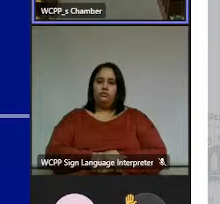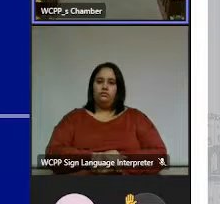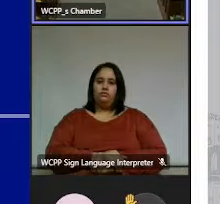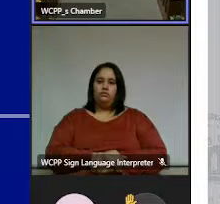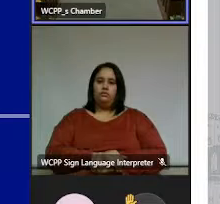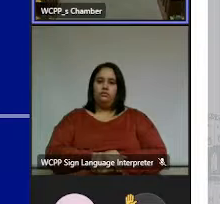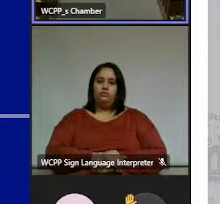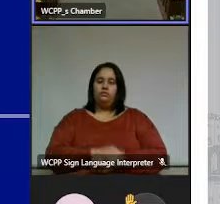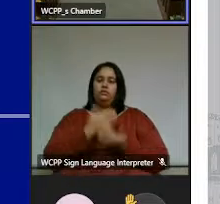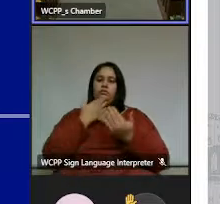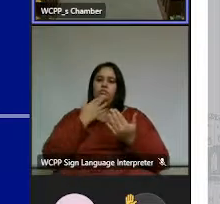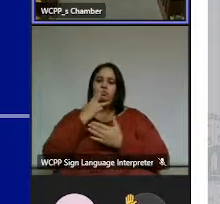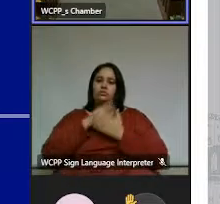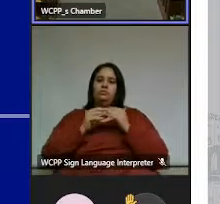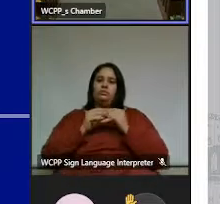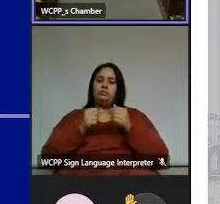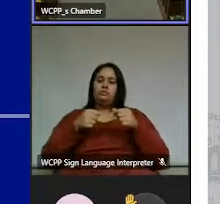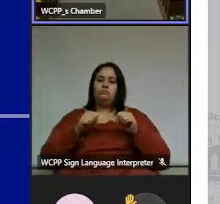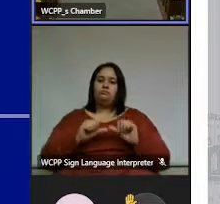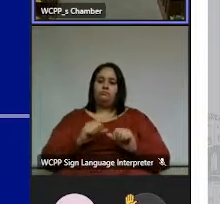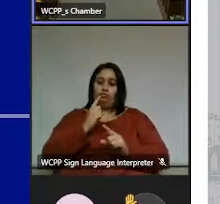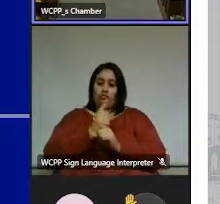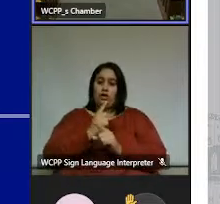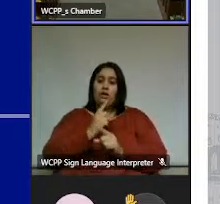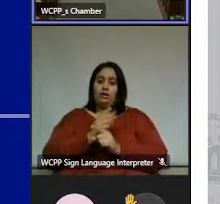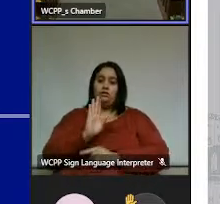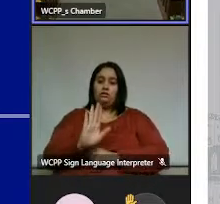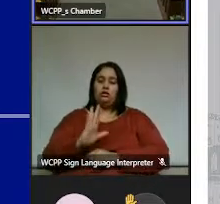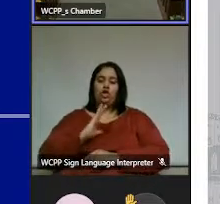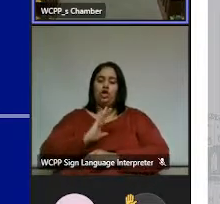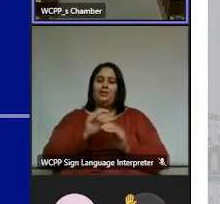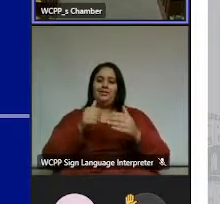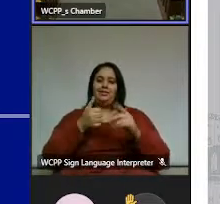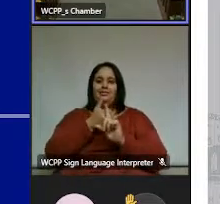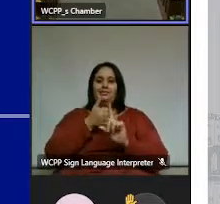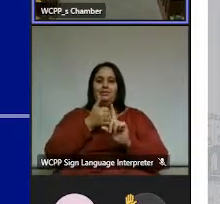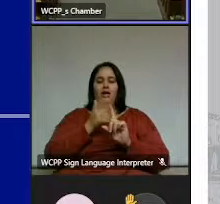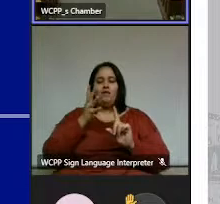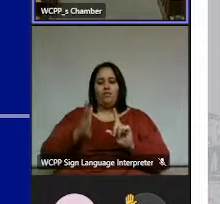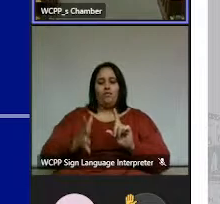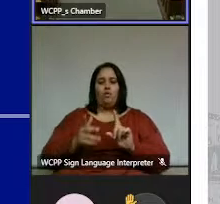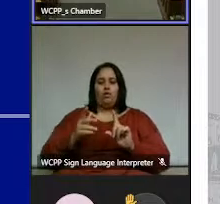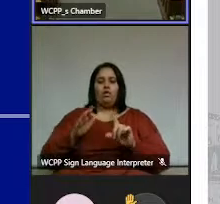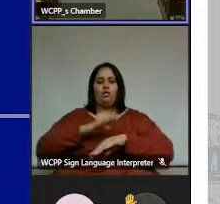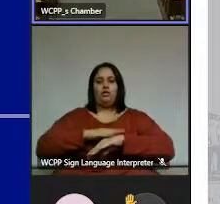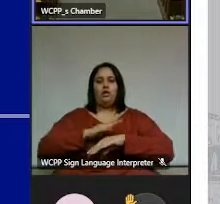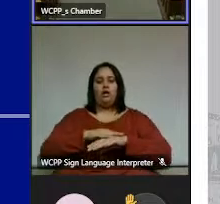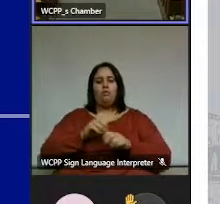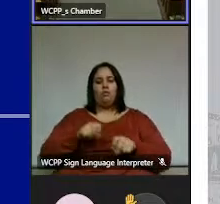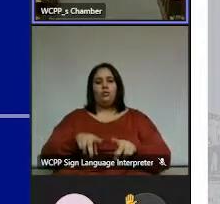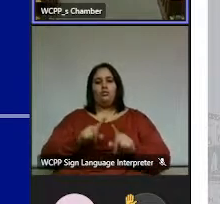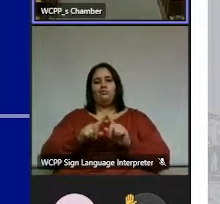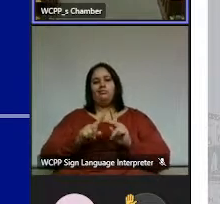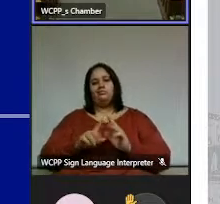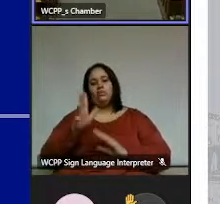Thank you, Honourable Fundevesters. You're quite right that the committee itself will have ample opportunity